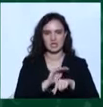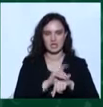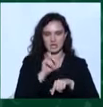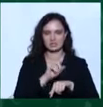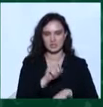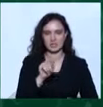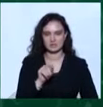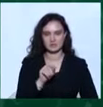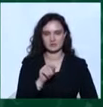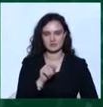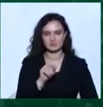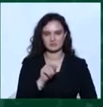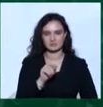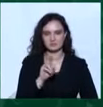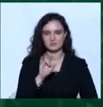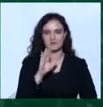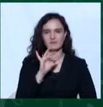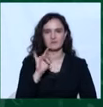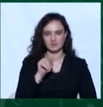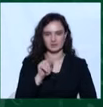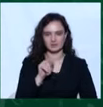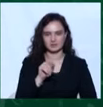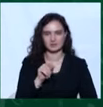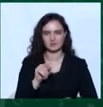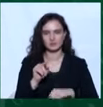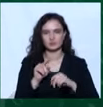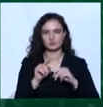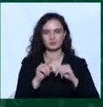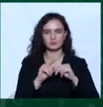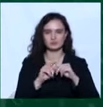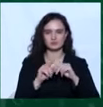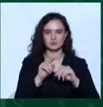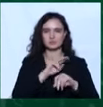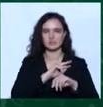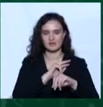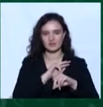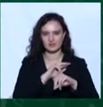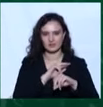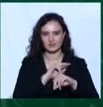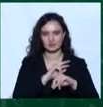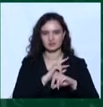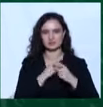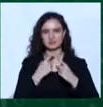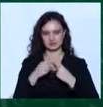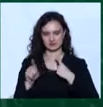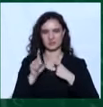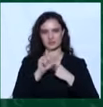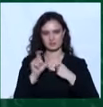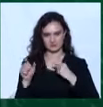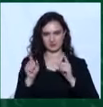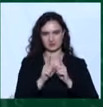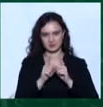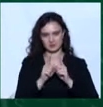Fang. Gray Beaver is neither as cruel nor as loving as some of the other humans that White Fang